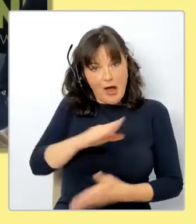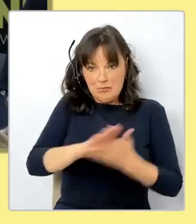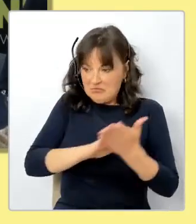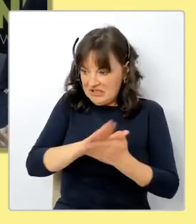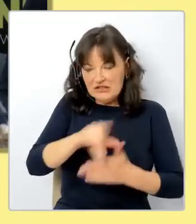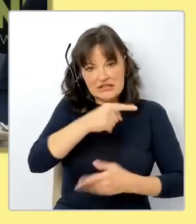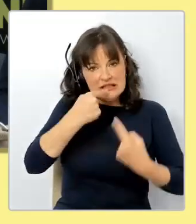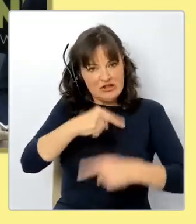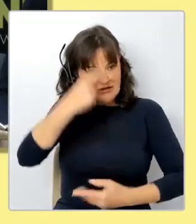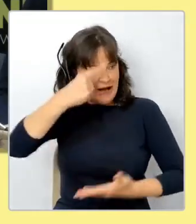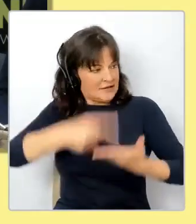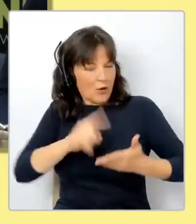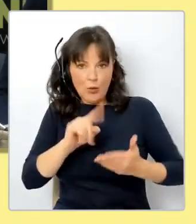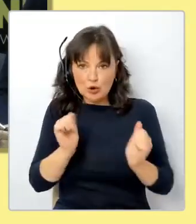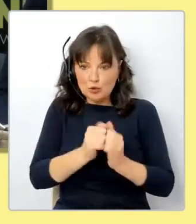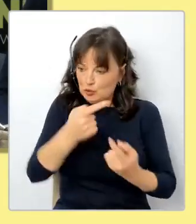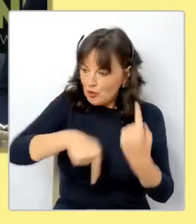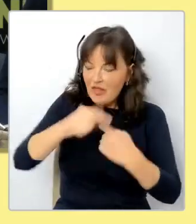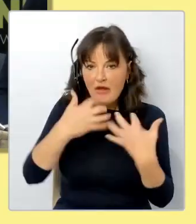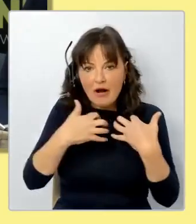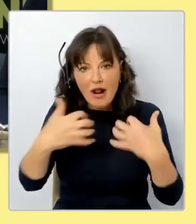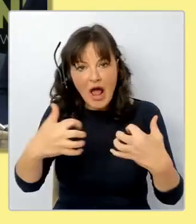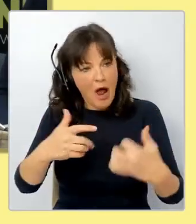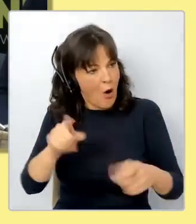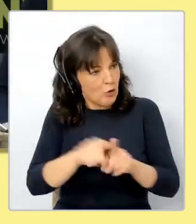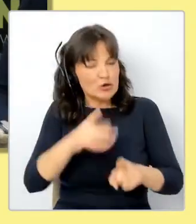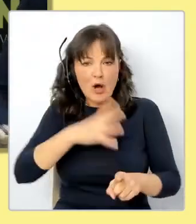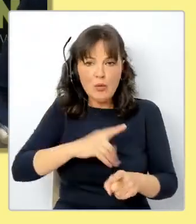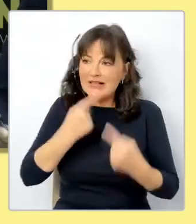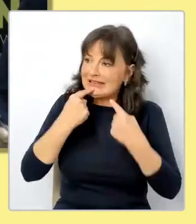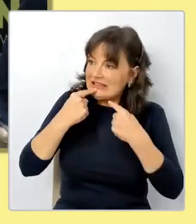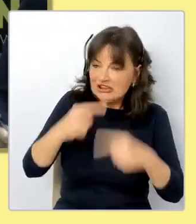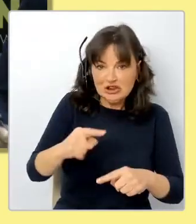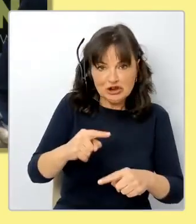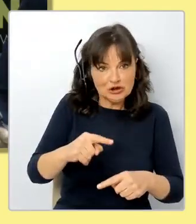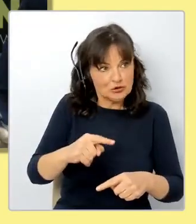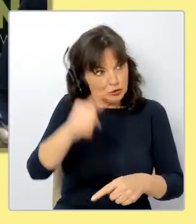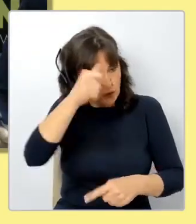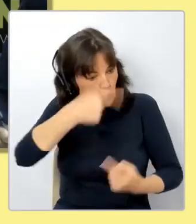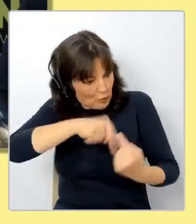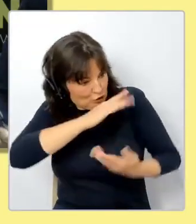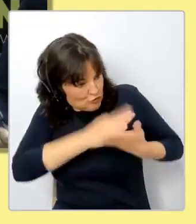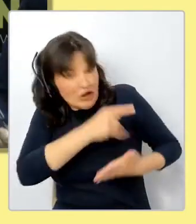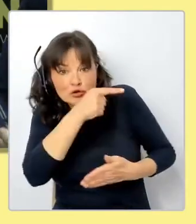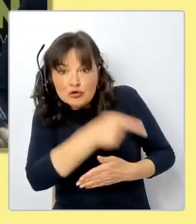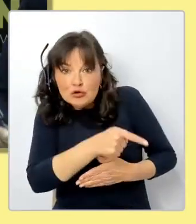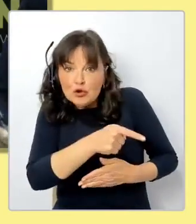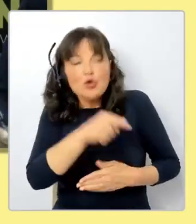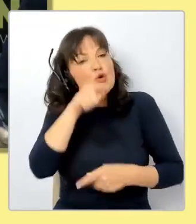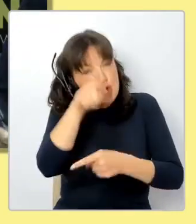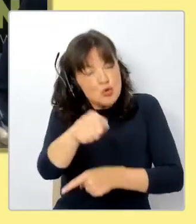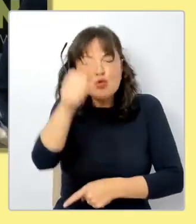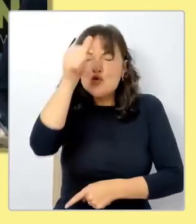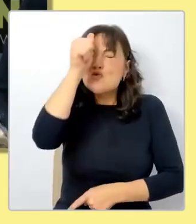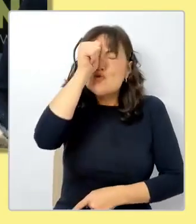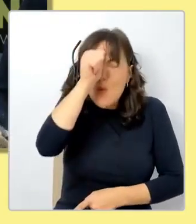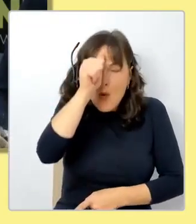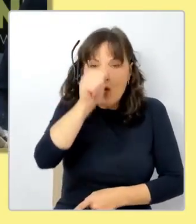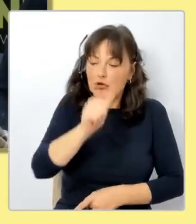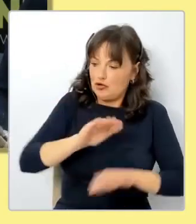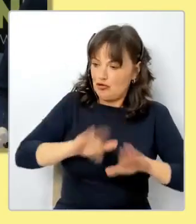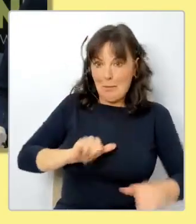in our teachers, and a lot more willingness to say, you know your children best, so you meet their needs as you find